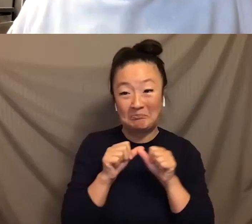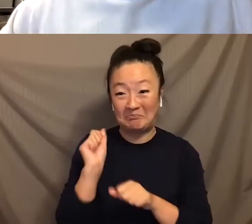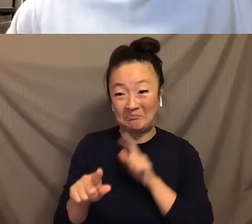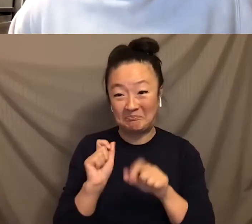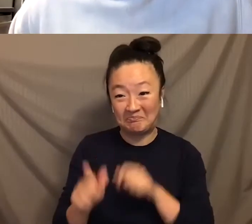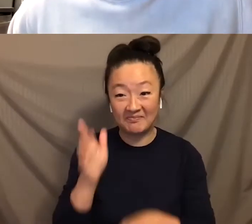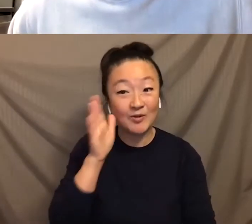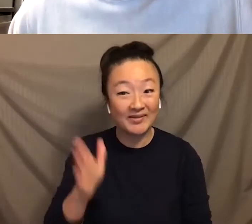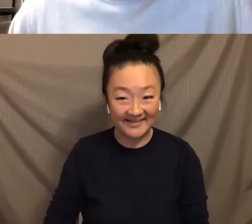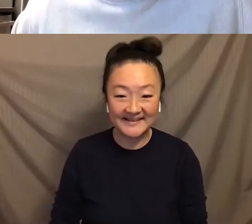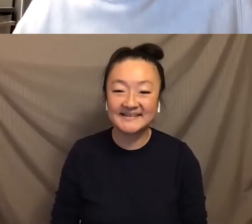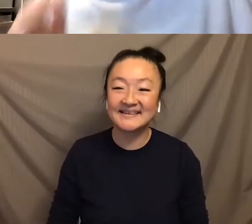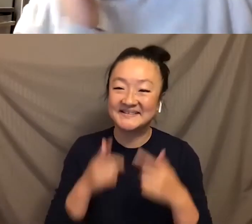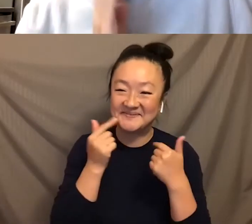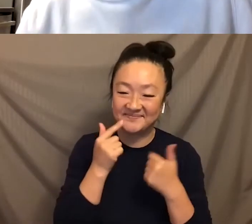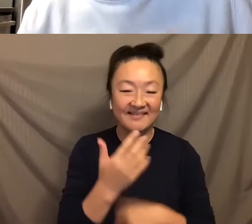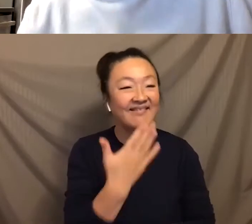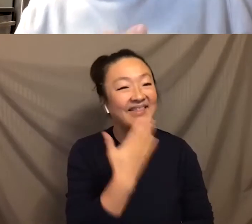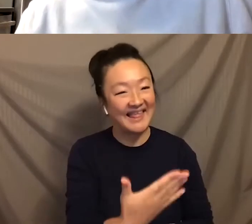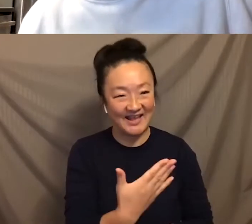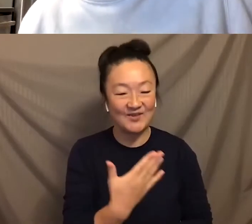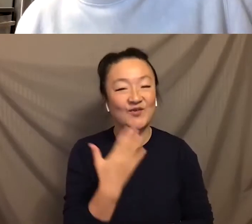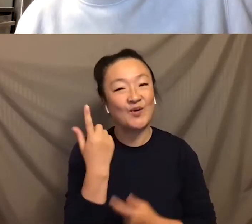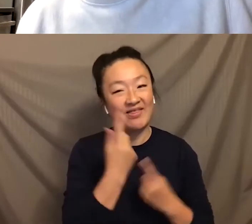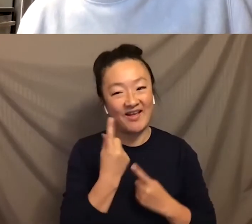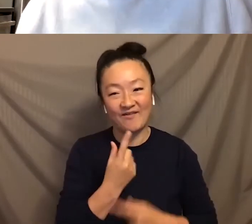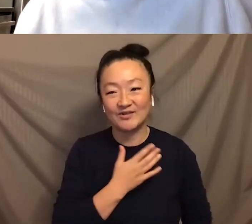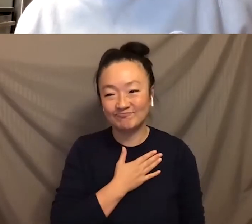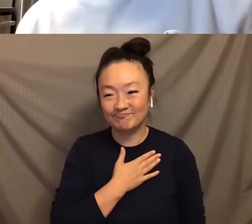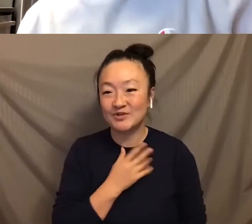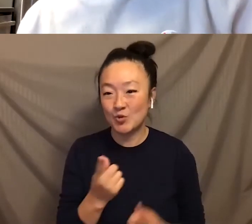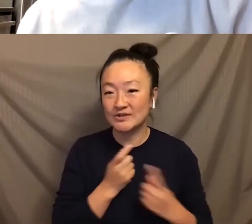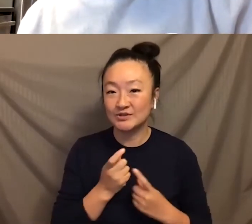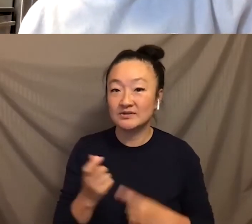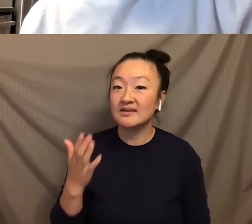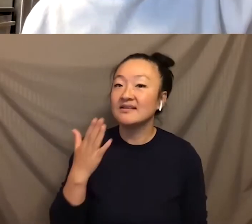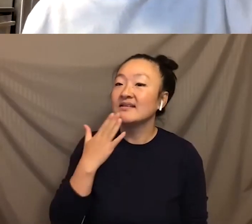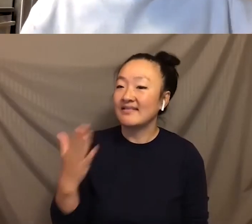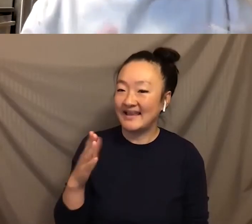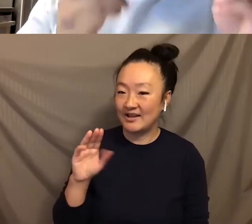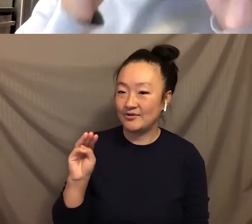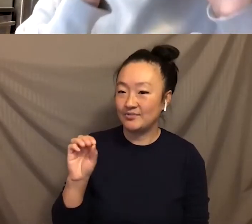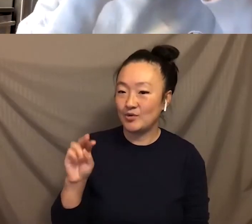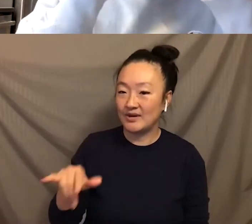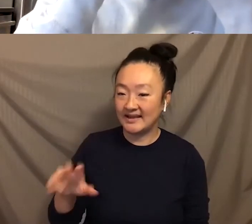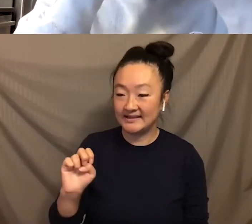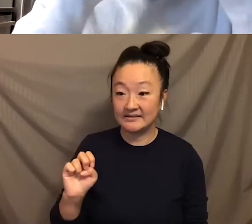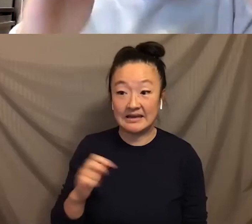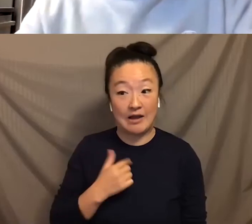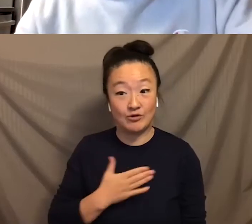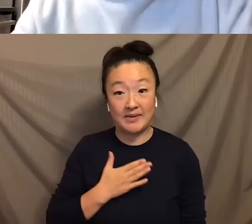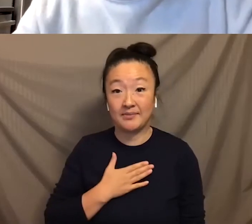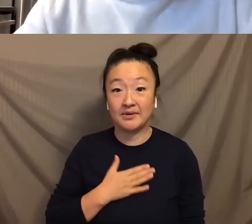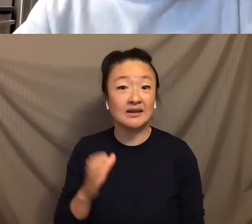So. Thank you for your thoughtful questions. Yeah. Thank you so much, Monique. And I would be very happy to hear both of